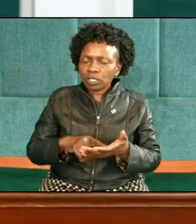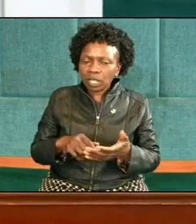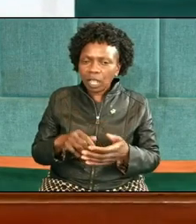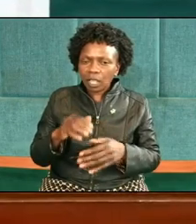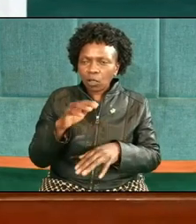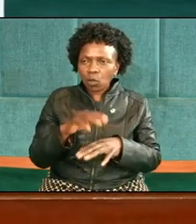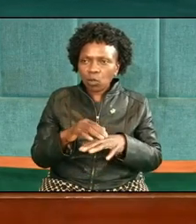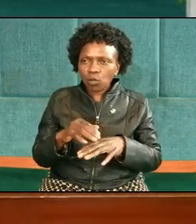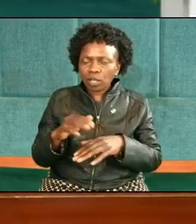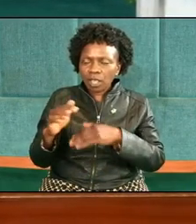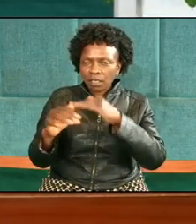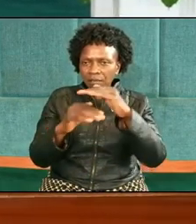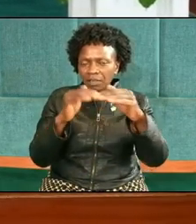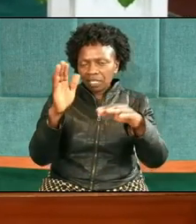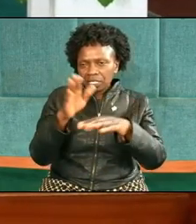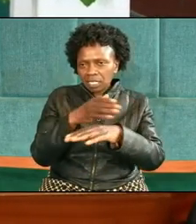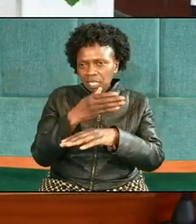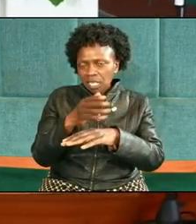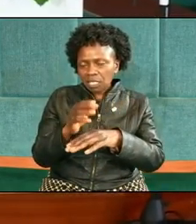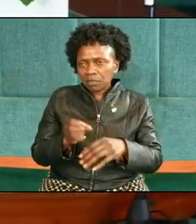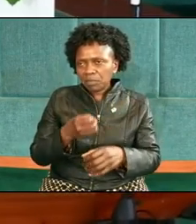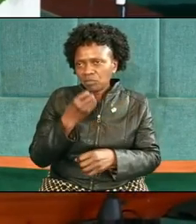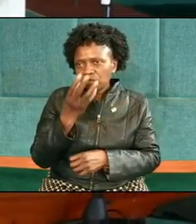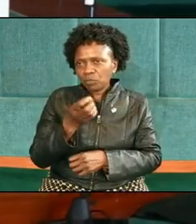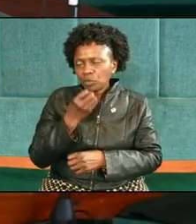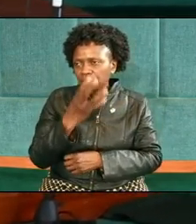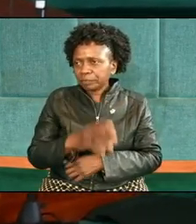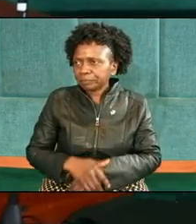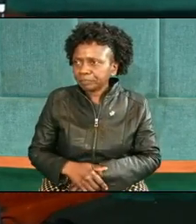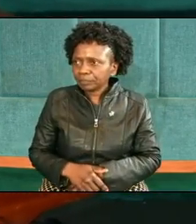heavenly singers. Beautiful, beautiful.